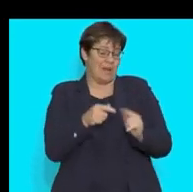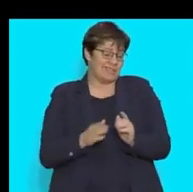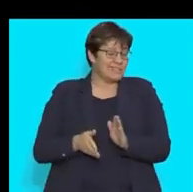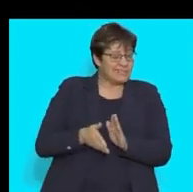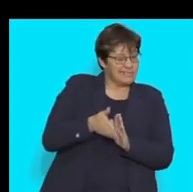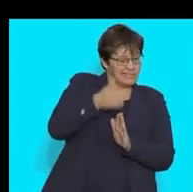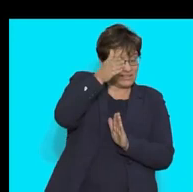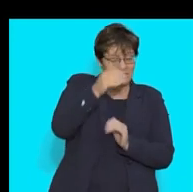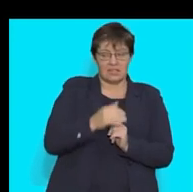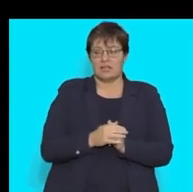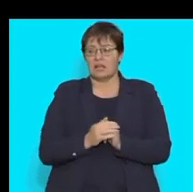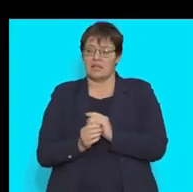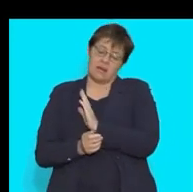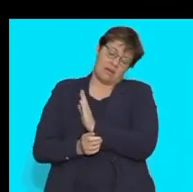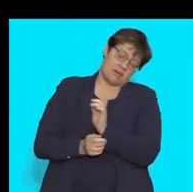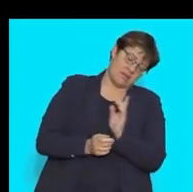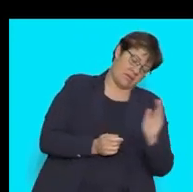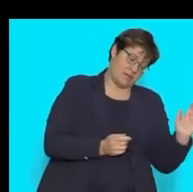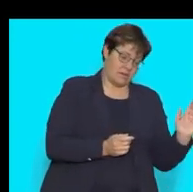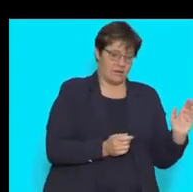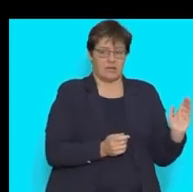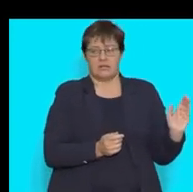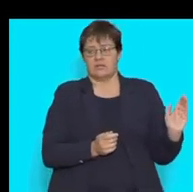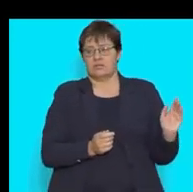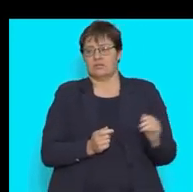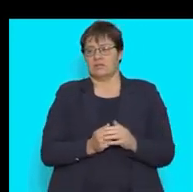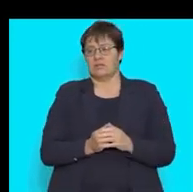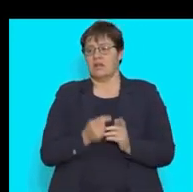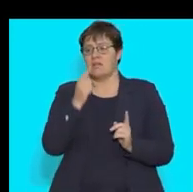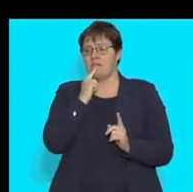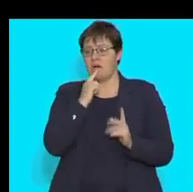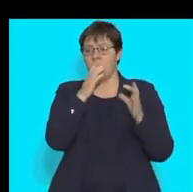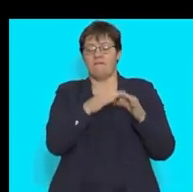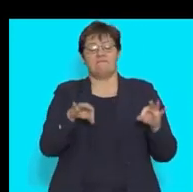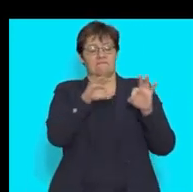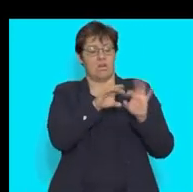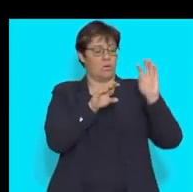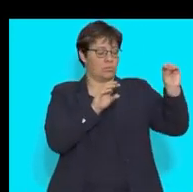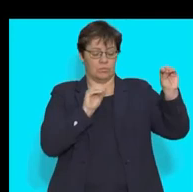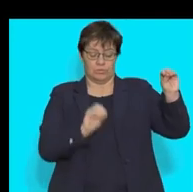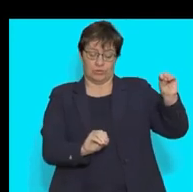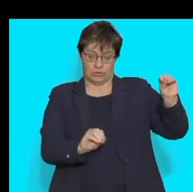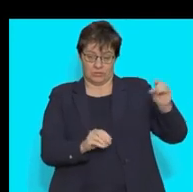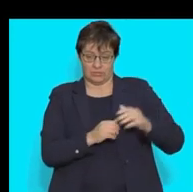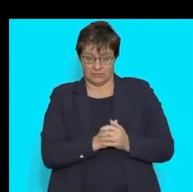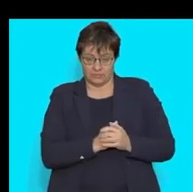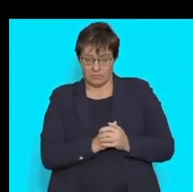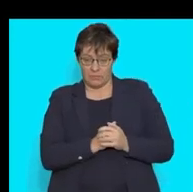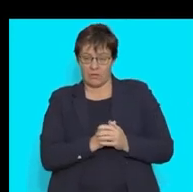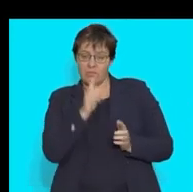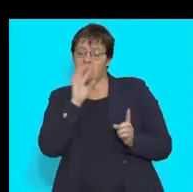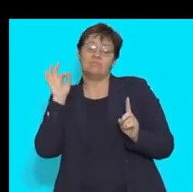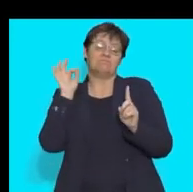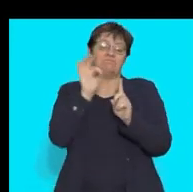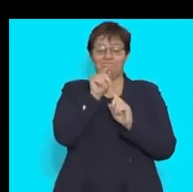up into the middle of that line and then come all the way across, and you can now read the value at that point to show